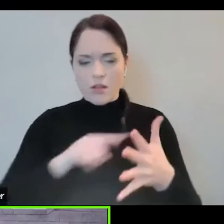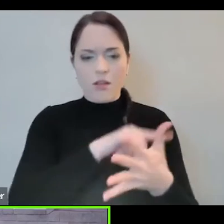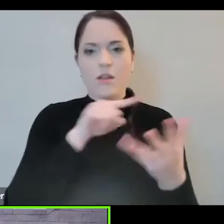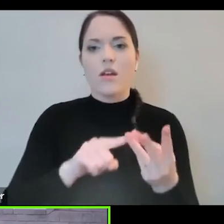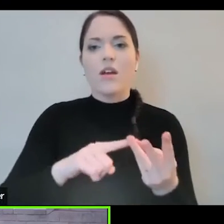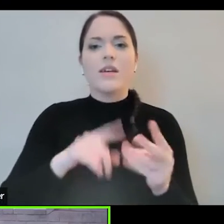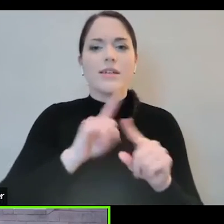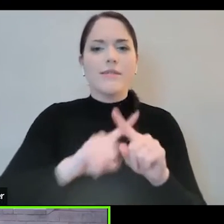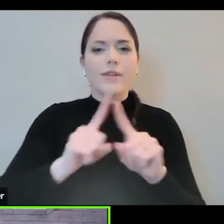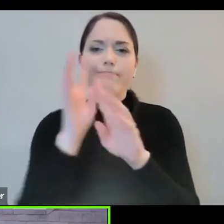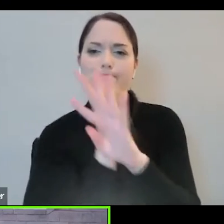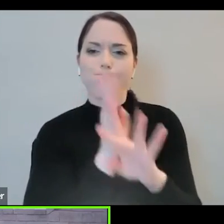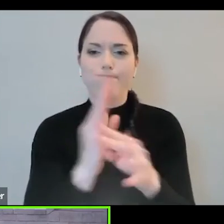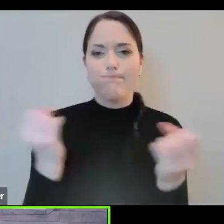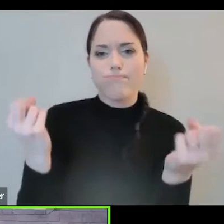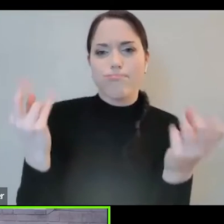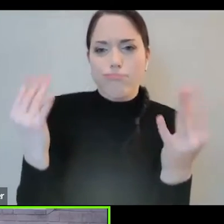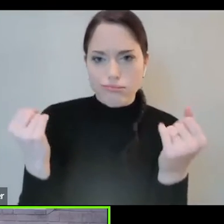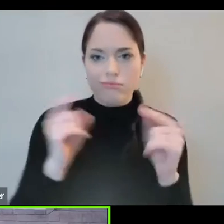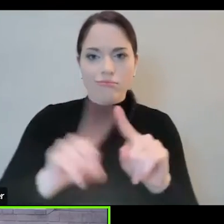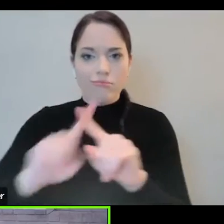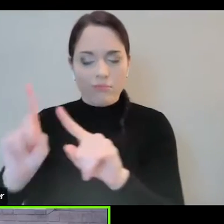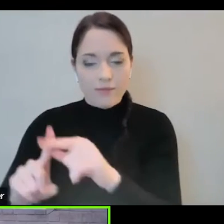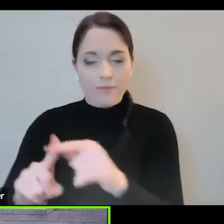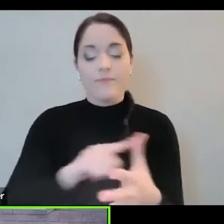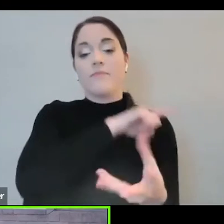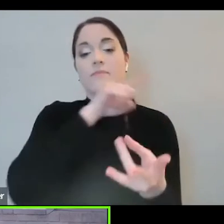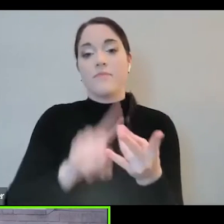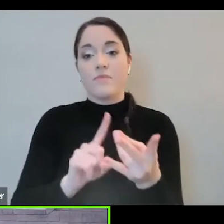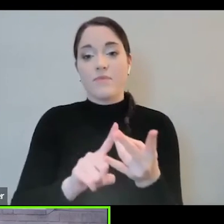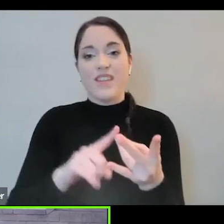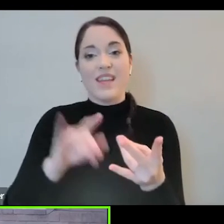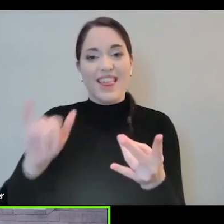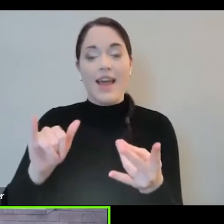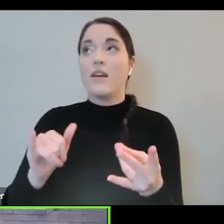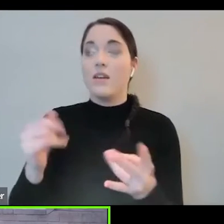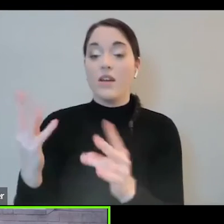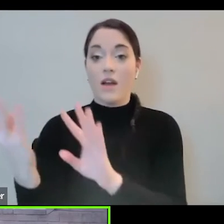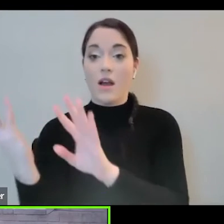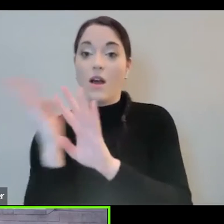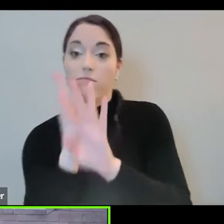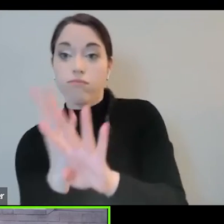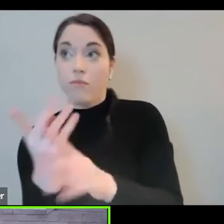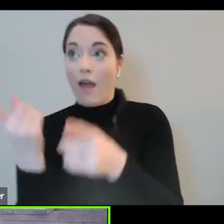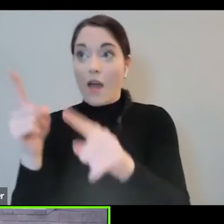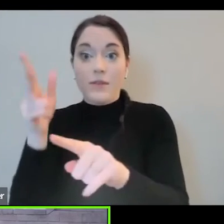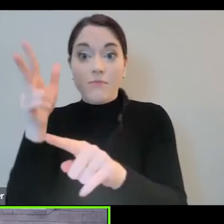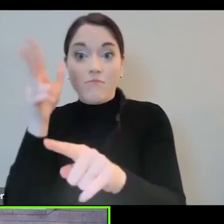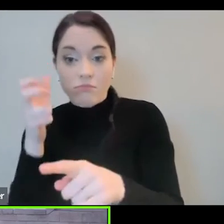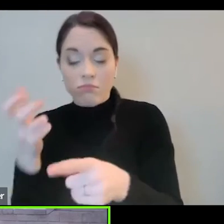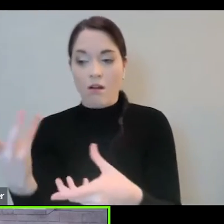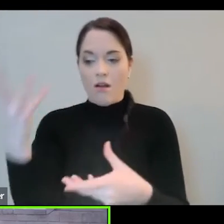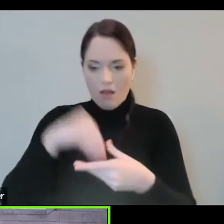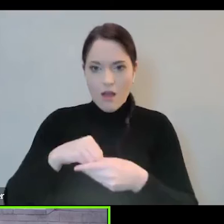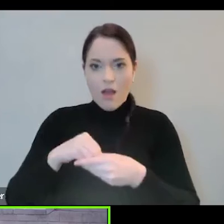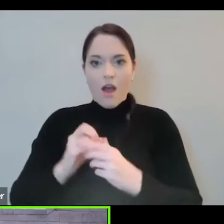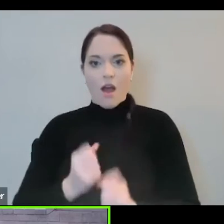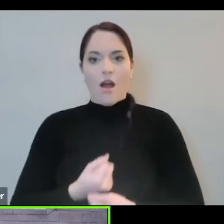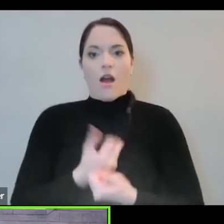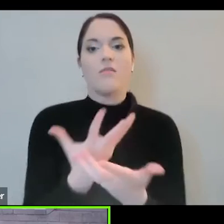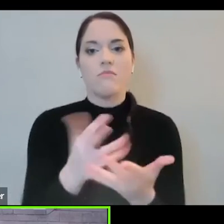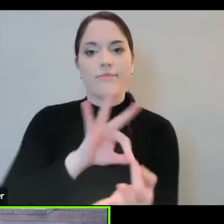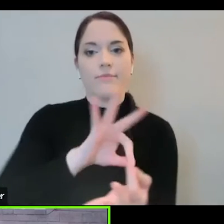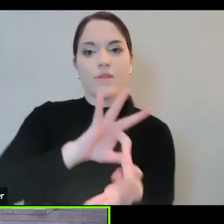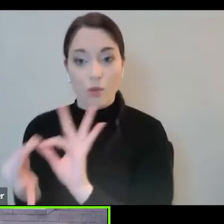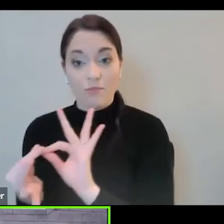tongues, to another the interpretation of tongues. All these are activated by one and the same